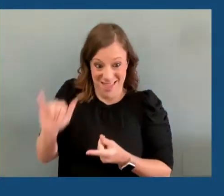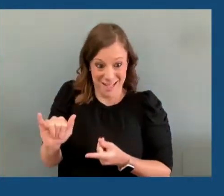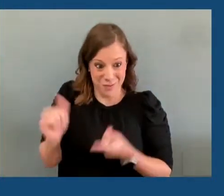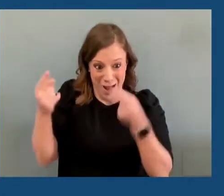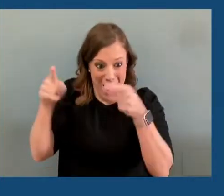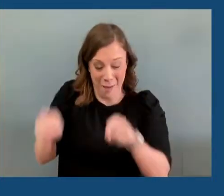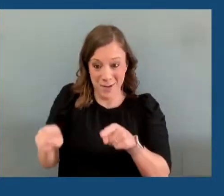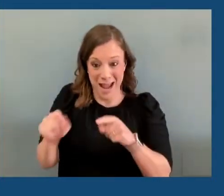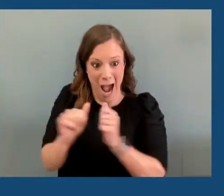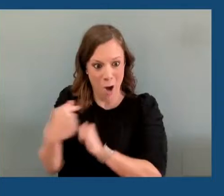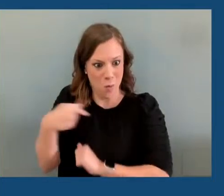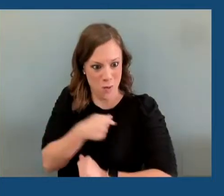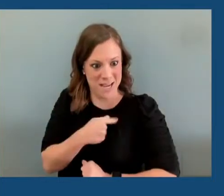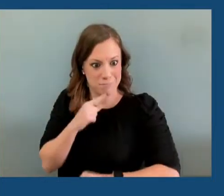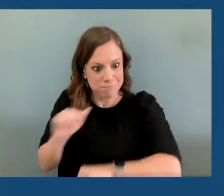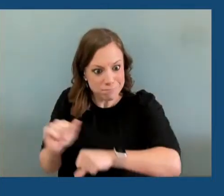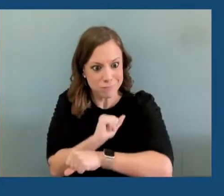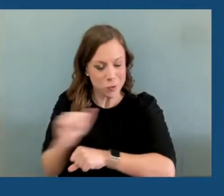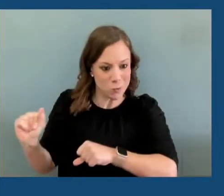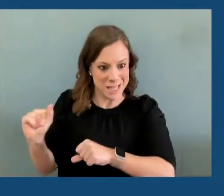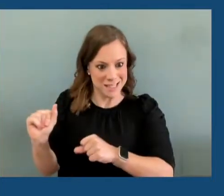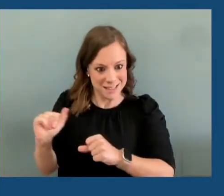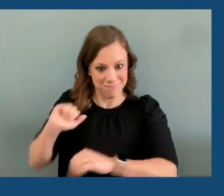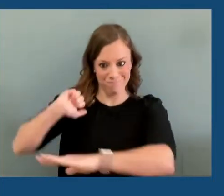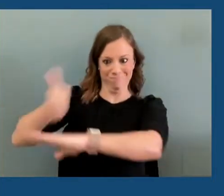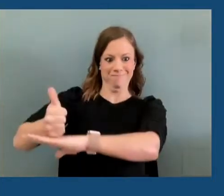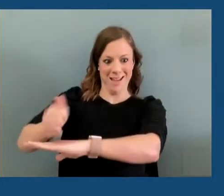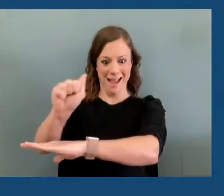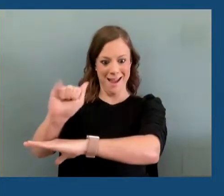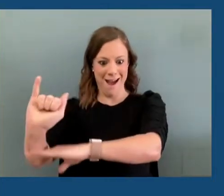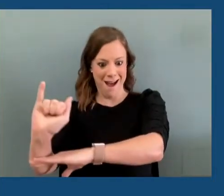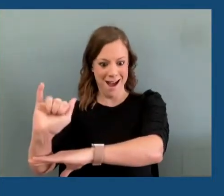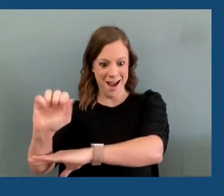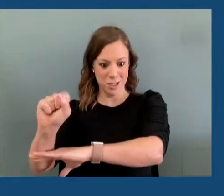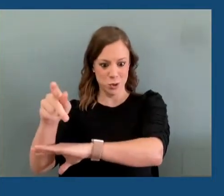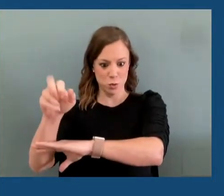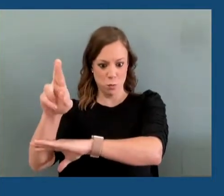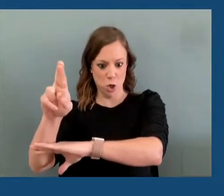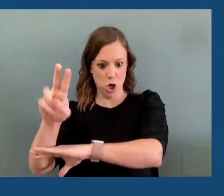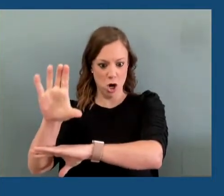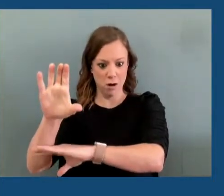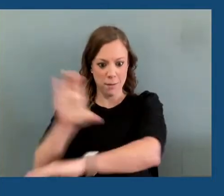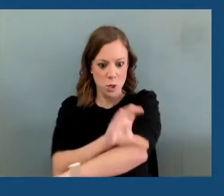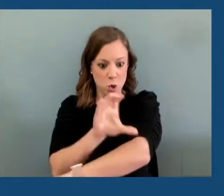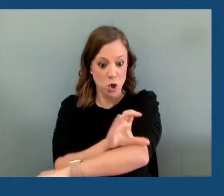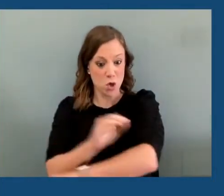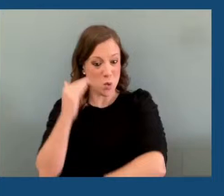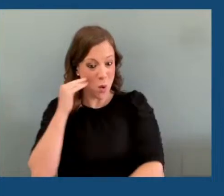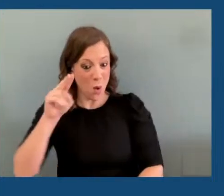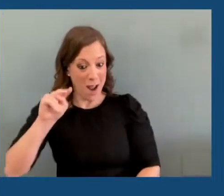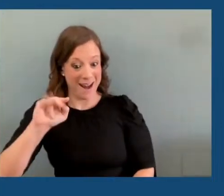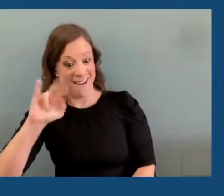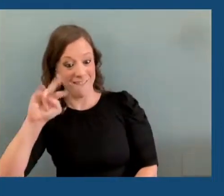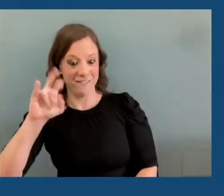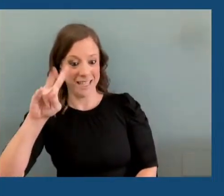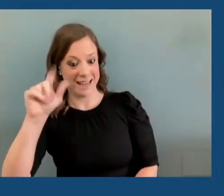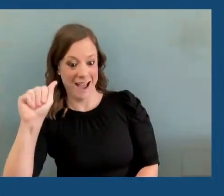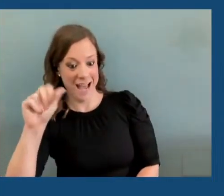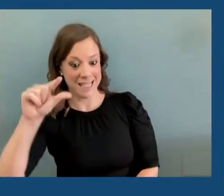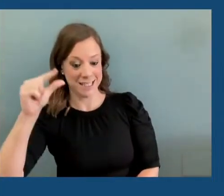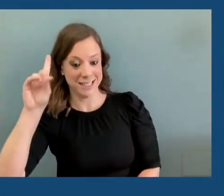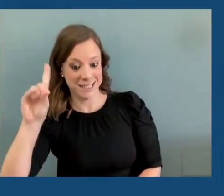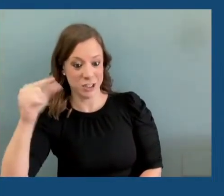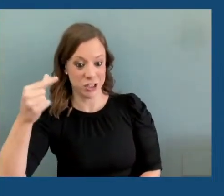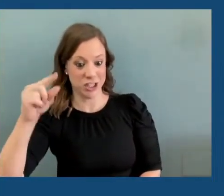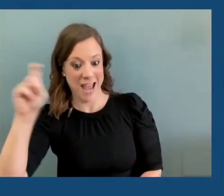DGX system with 24 AI 100 nodes. You all know what that means? We're in a classroom, right? I mean, do I get to quiz